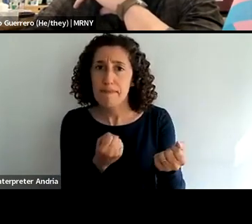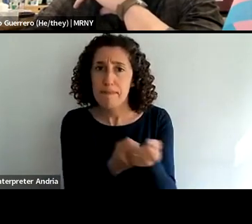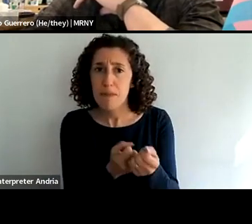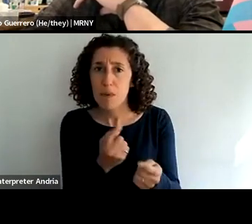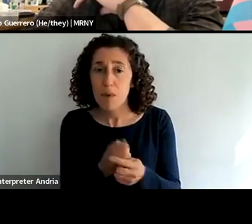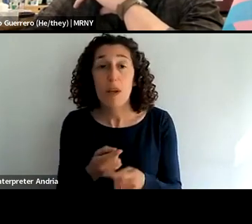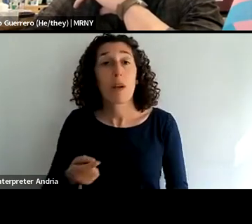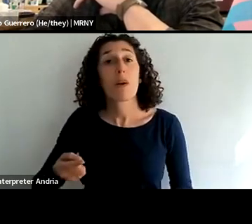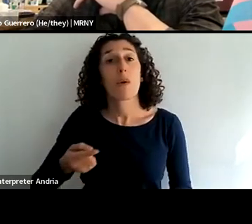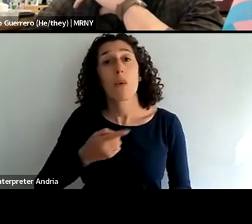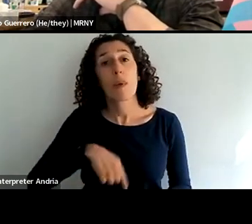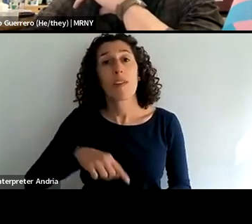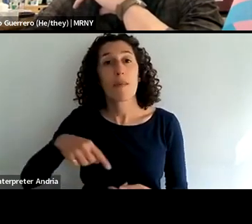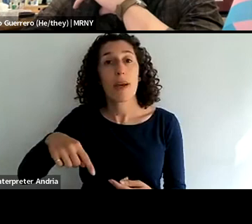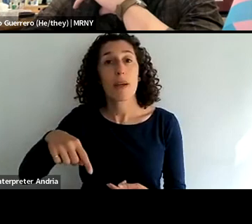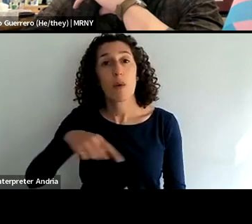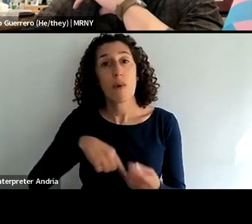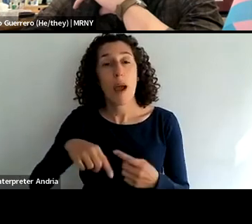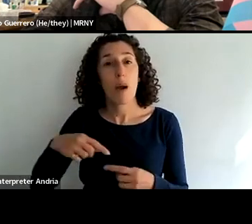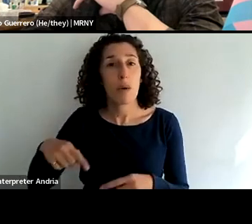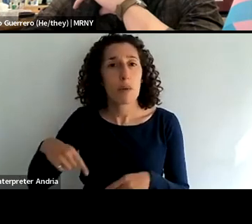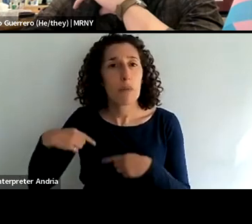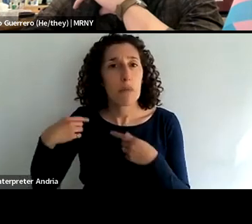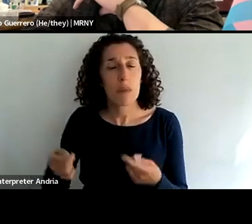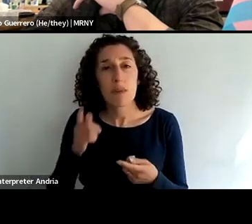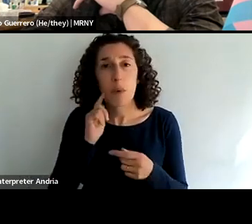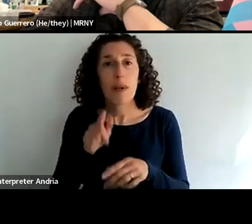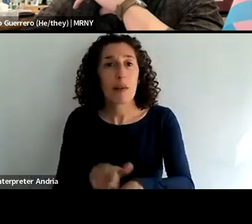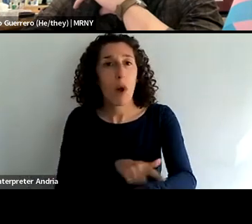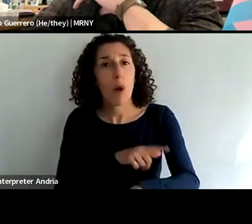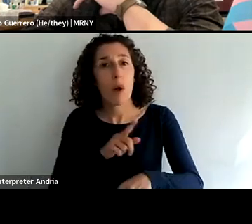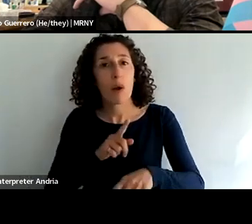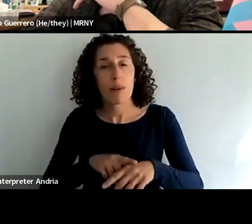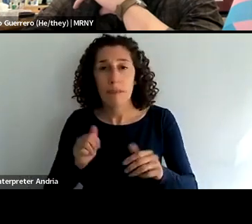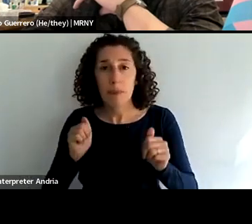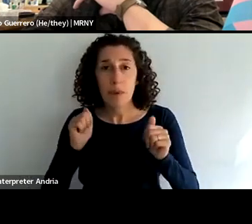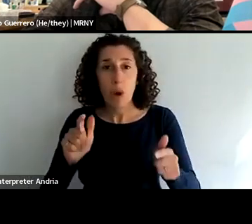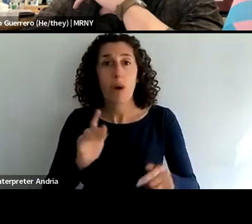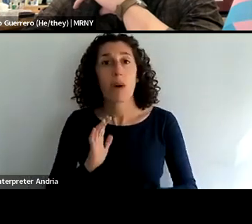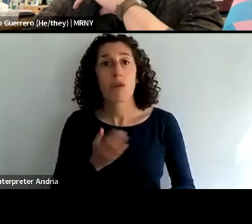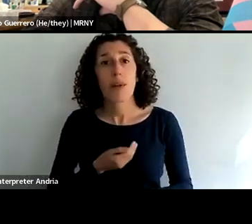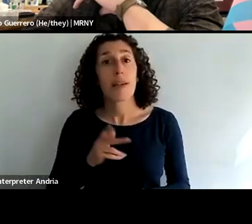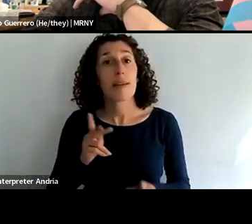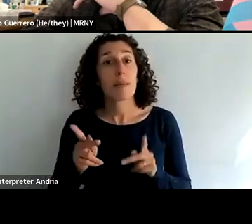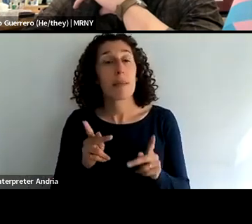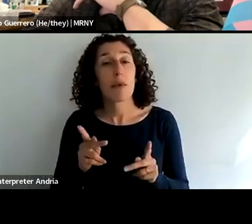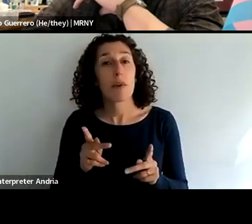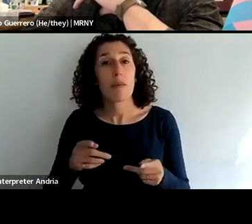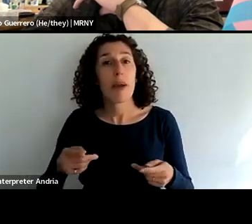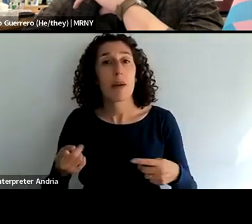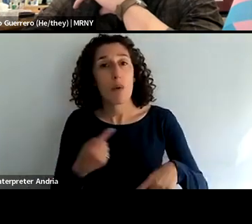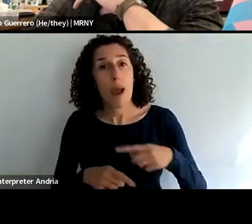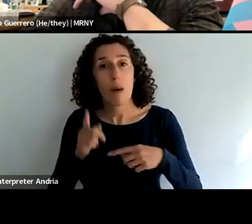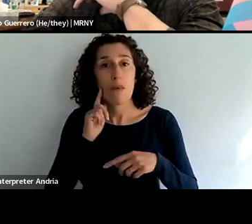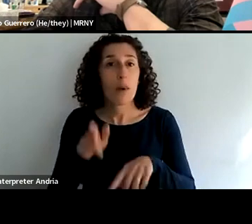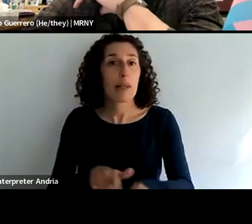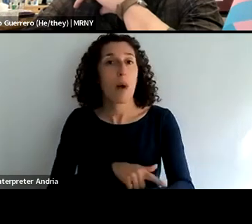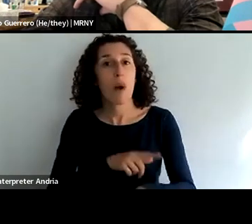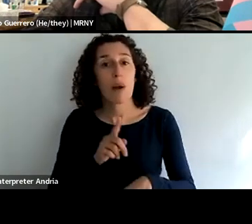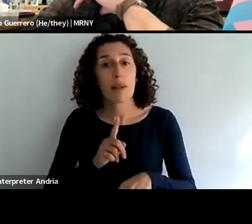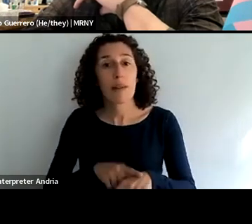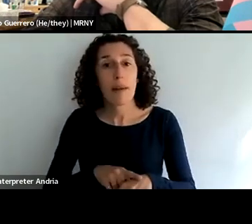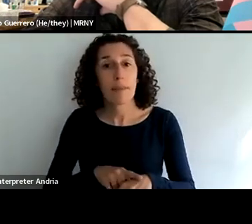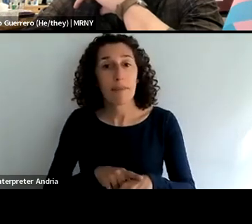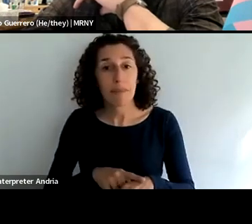time. All of us, all trans people have been around for a very long time. I'm Native, so we didn't call